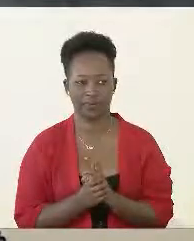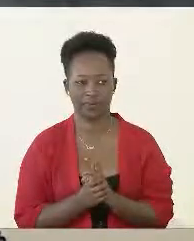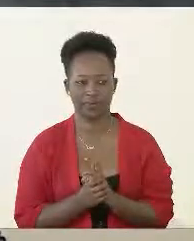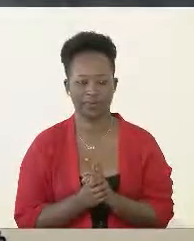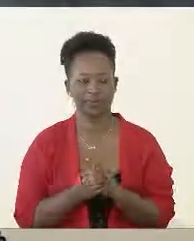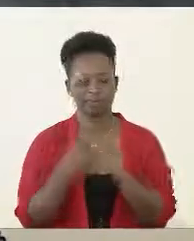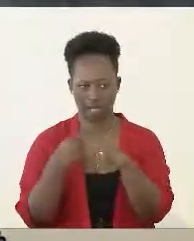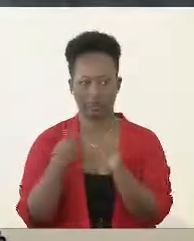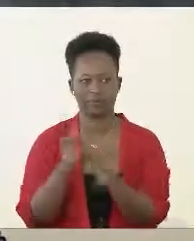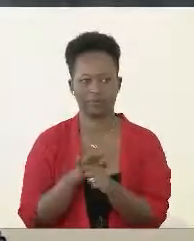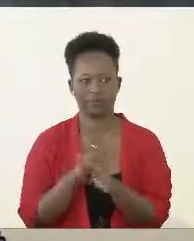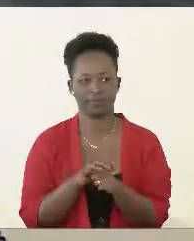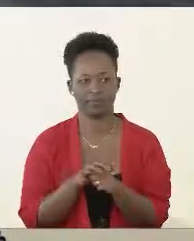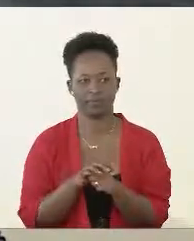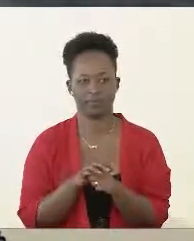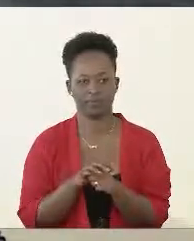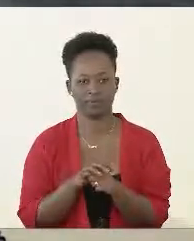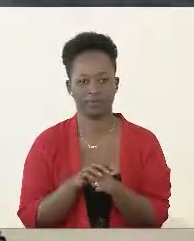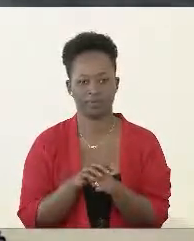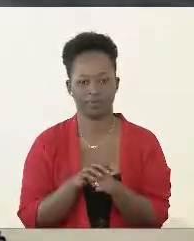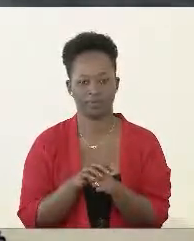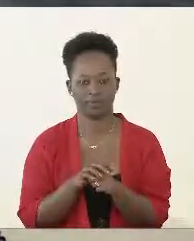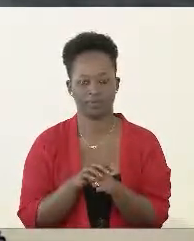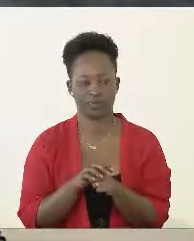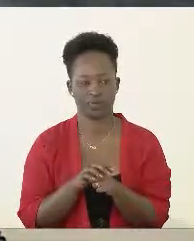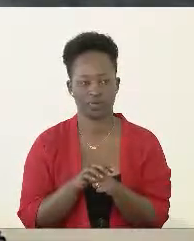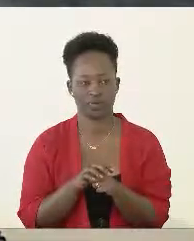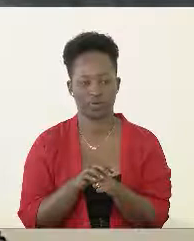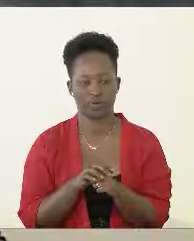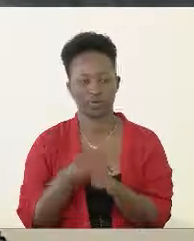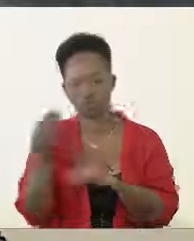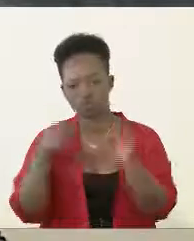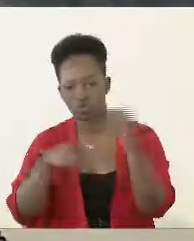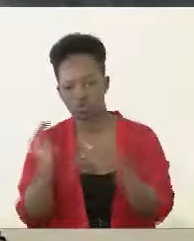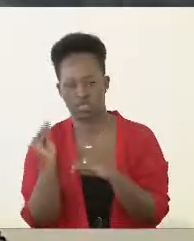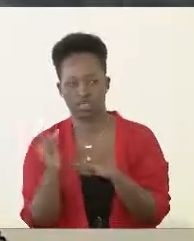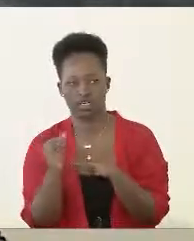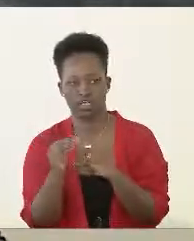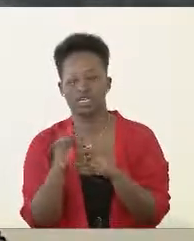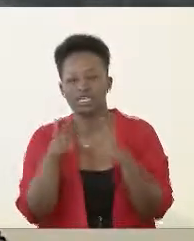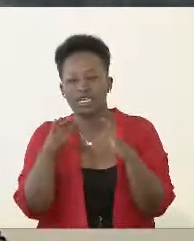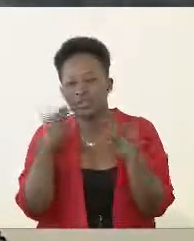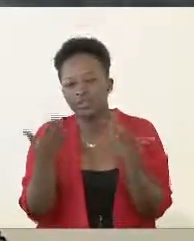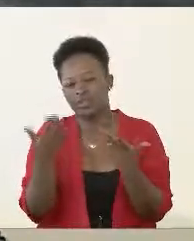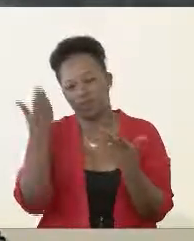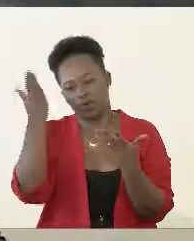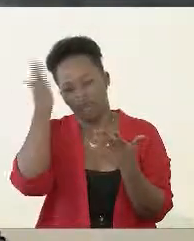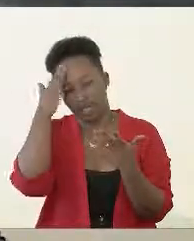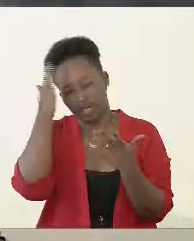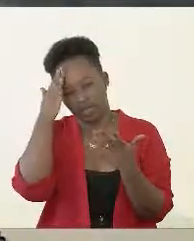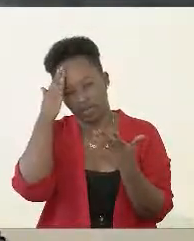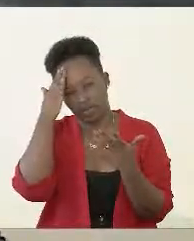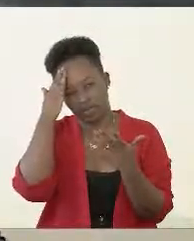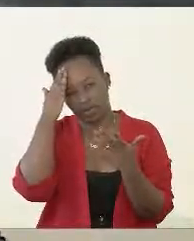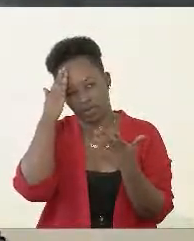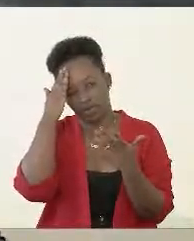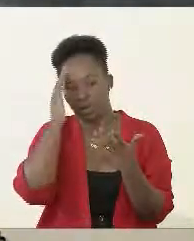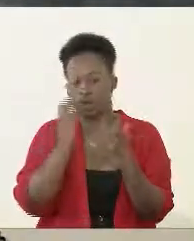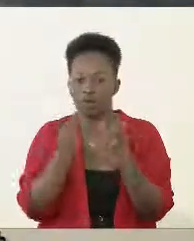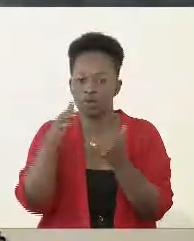different products that you'll be dealing with, that you'll be selling. So how would you know that